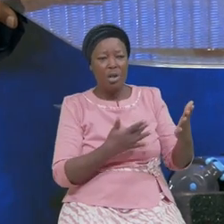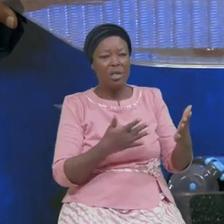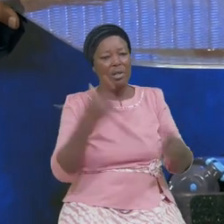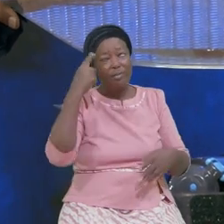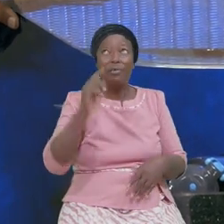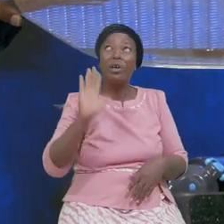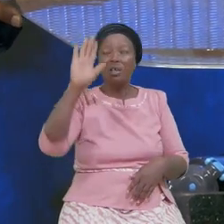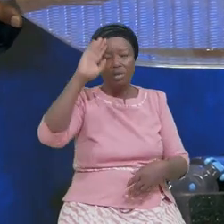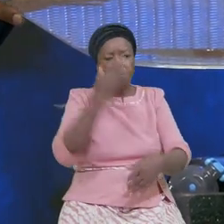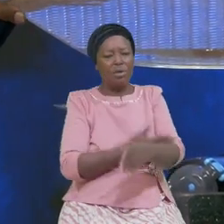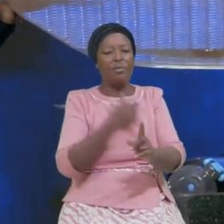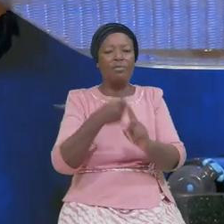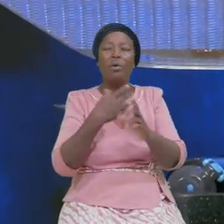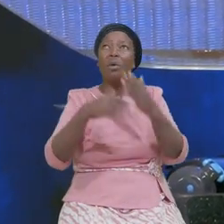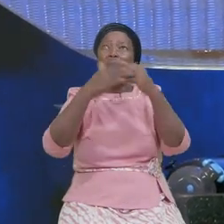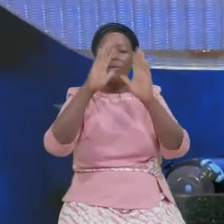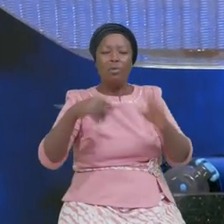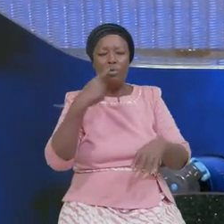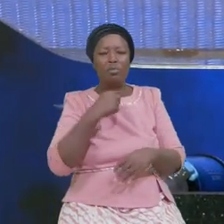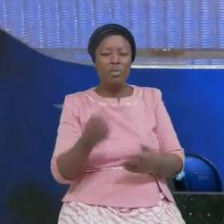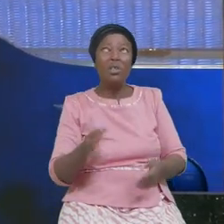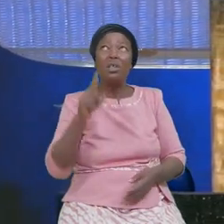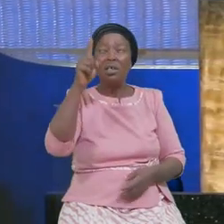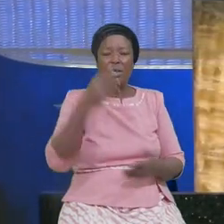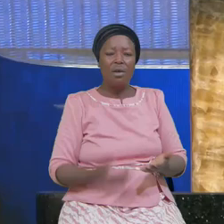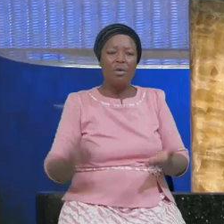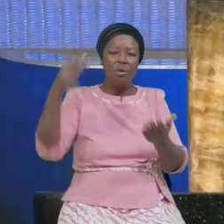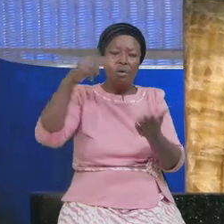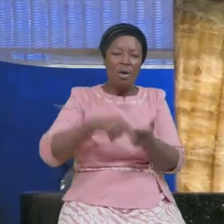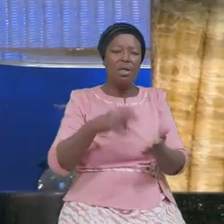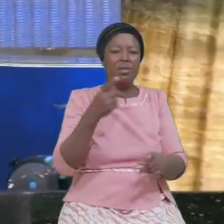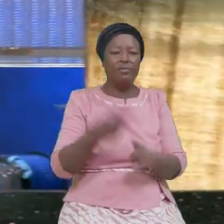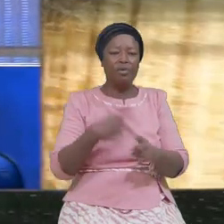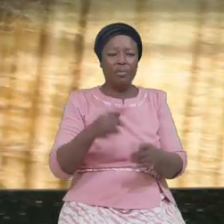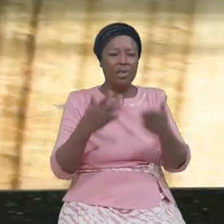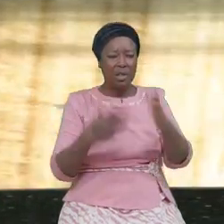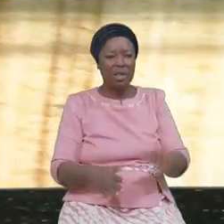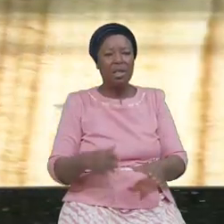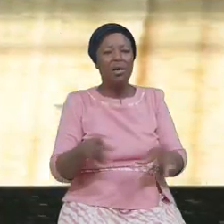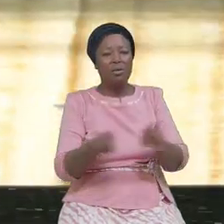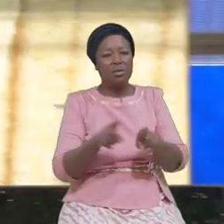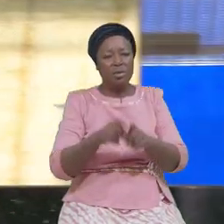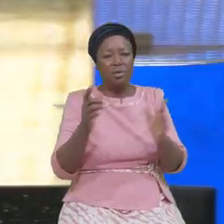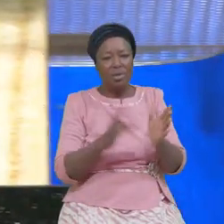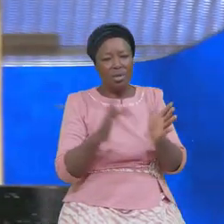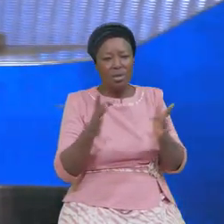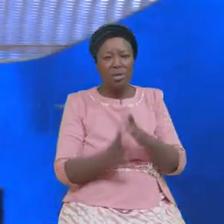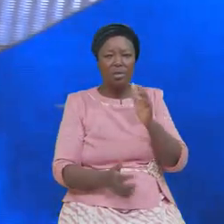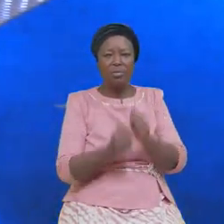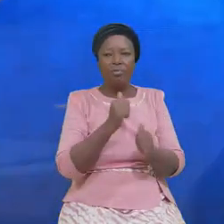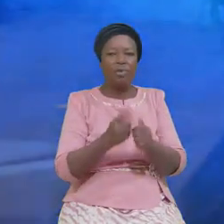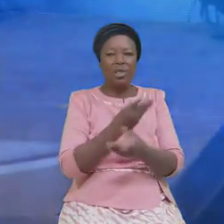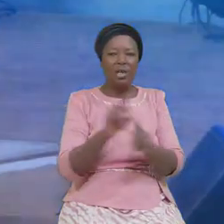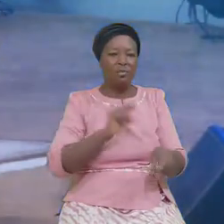son from heaven, whom he raised from the dead, even Jesus, which